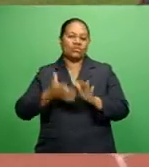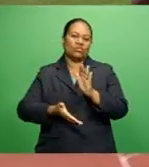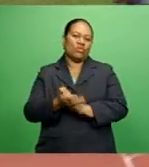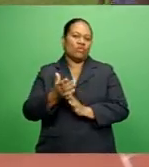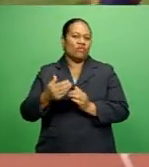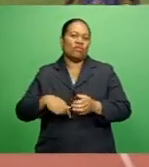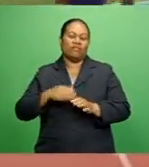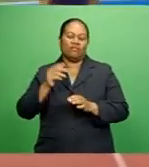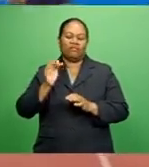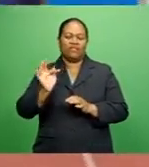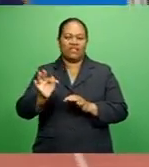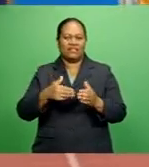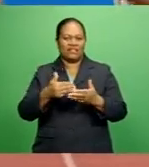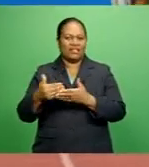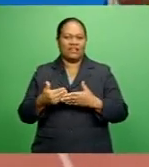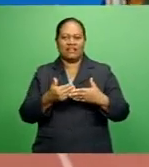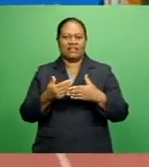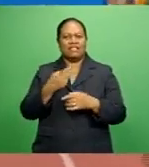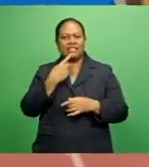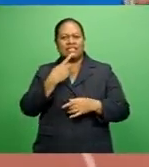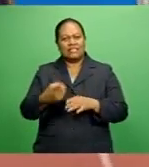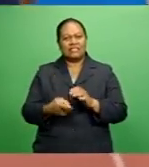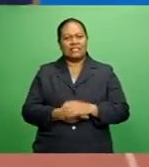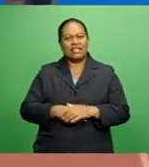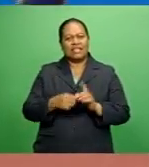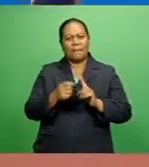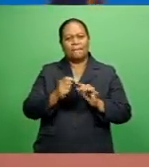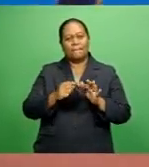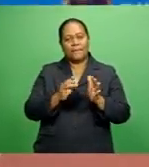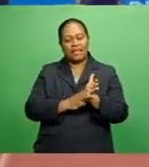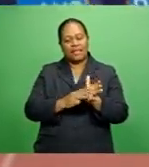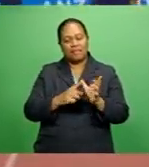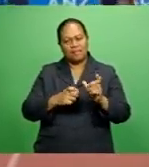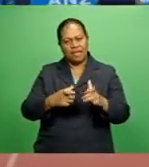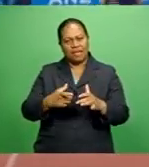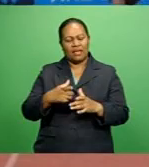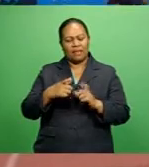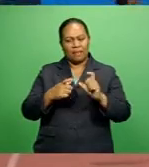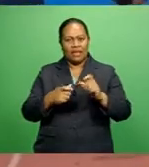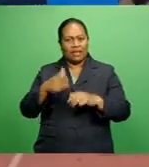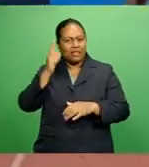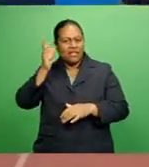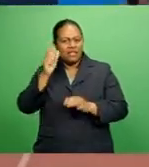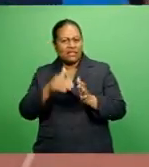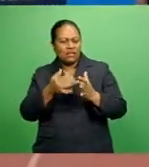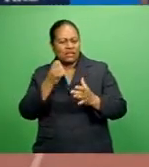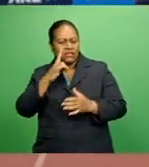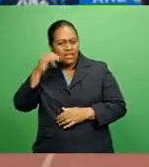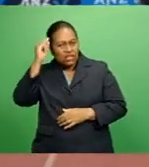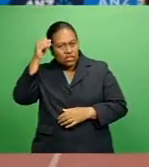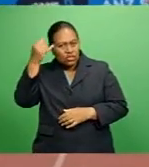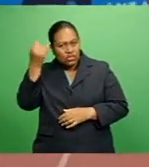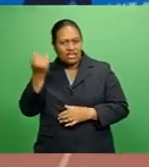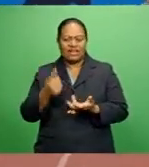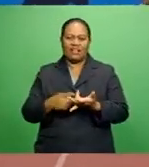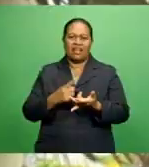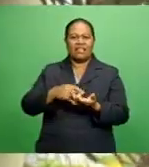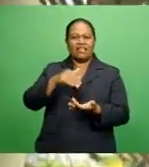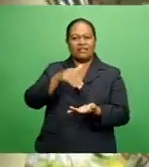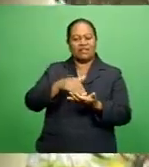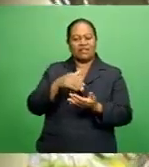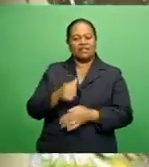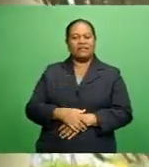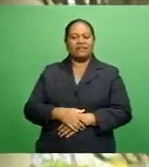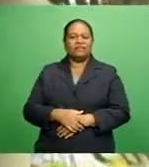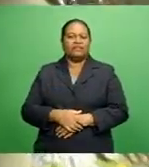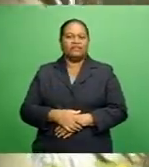Department PMAC, Jane Danford, says a major blow is the departure of some of their junior and intermediate athletes to other schools. We